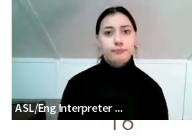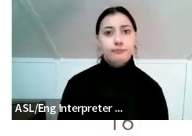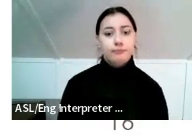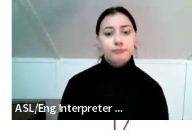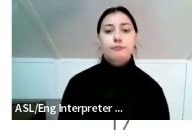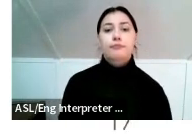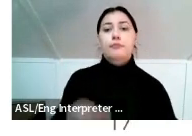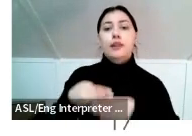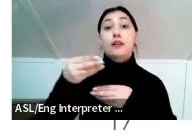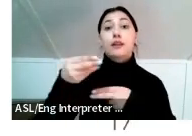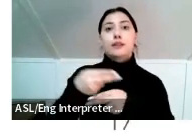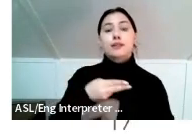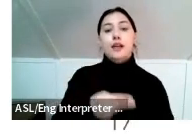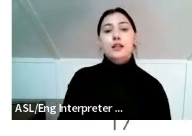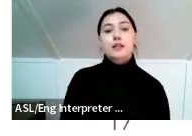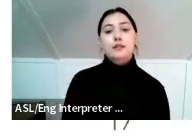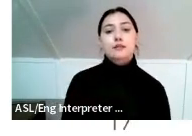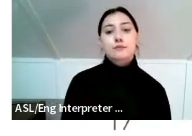Next slide.